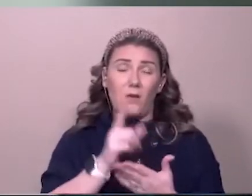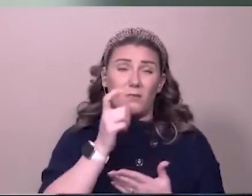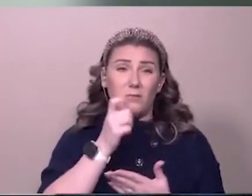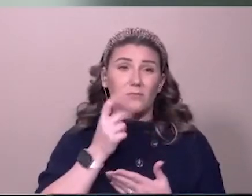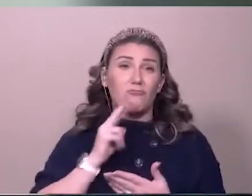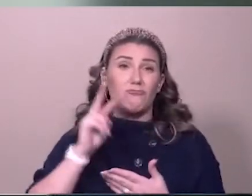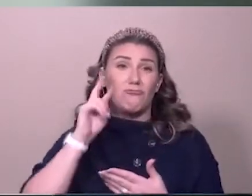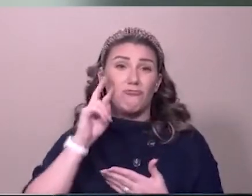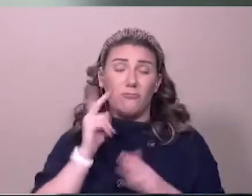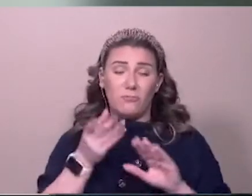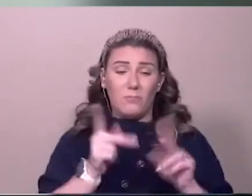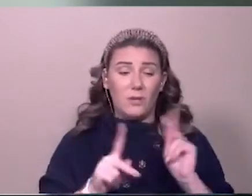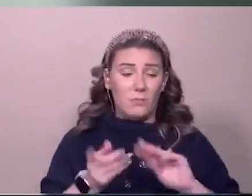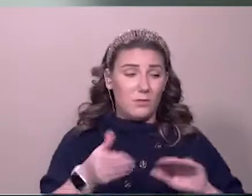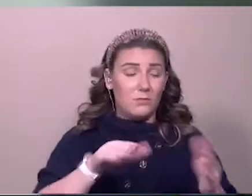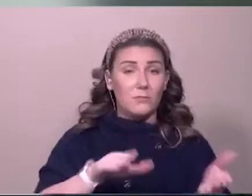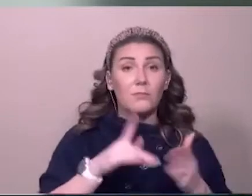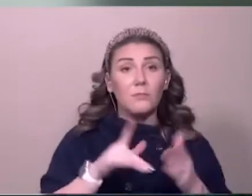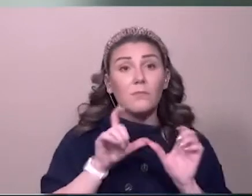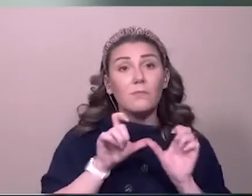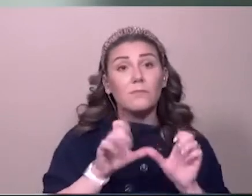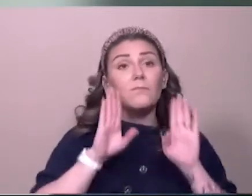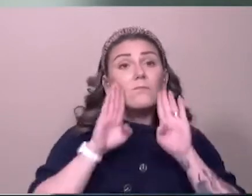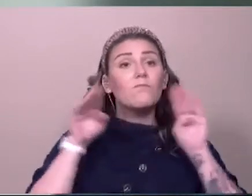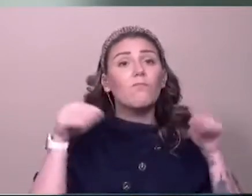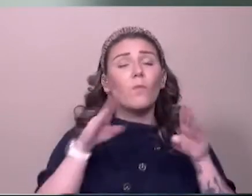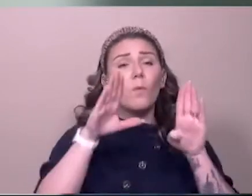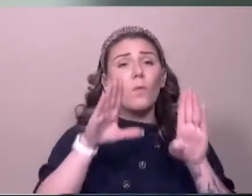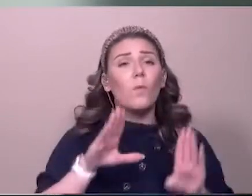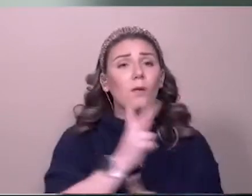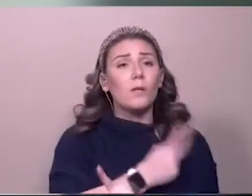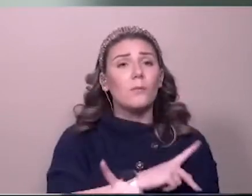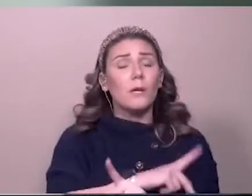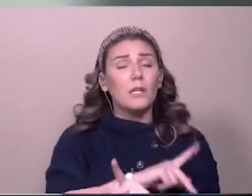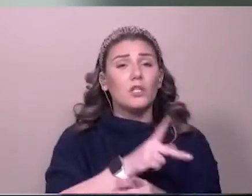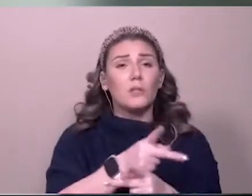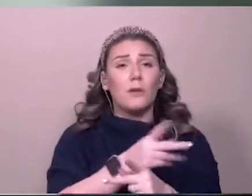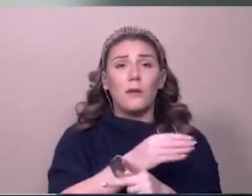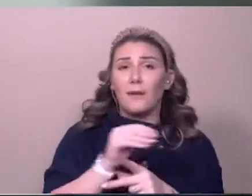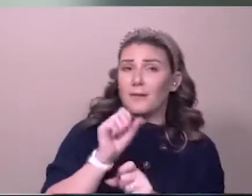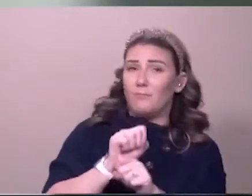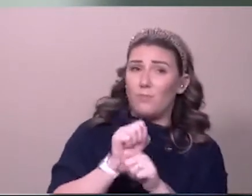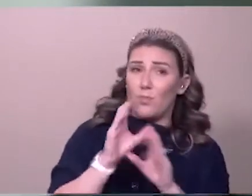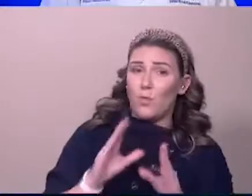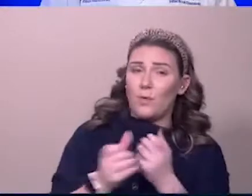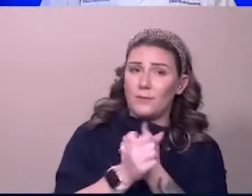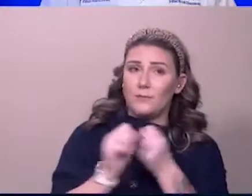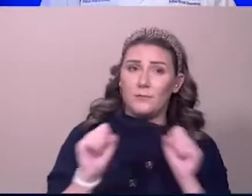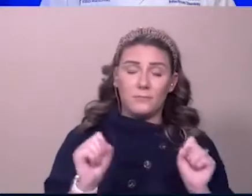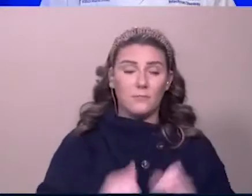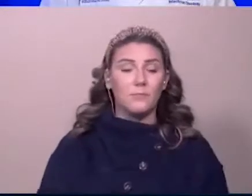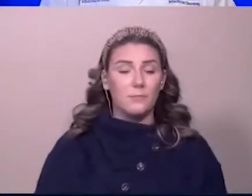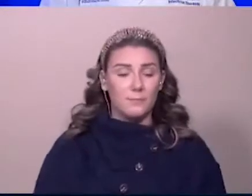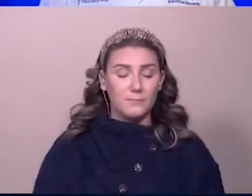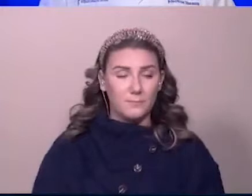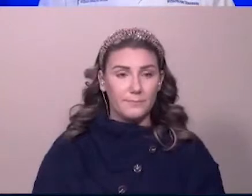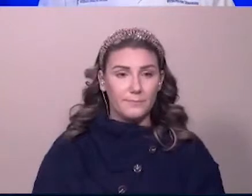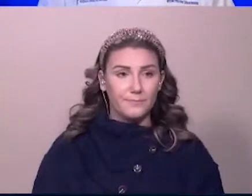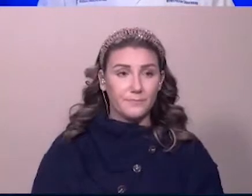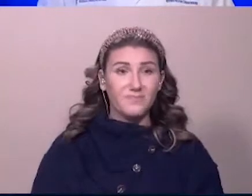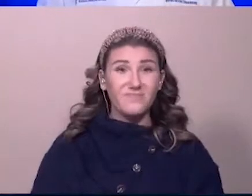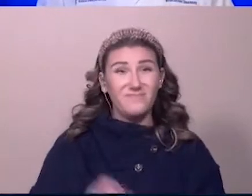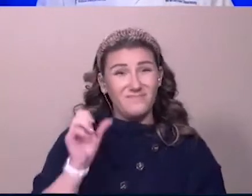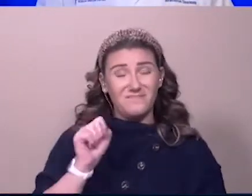on, excellent patient care, keeping our employees and our patients safe. Yeah, that I think